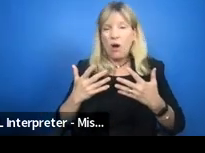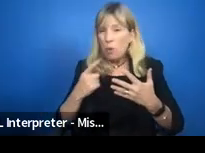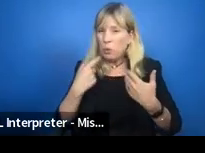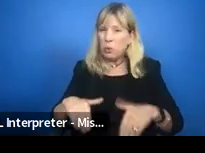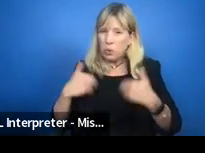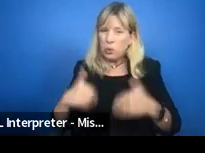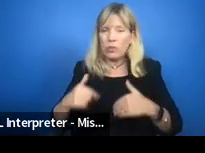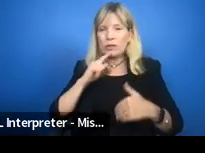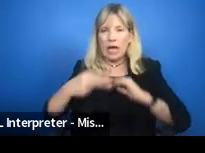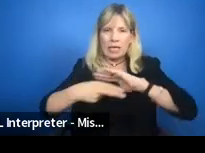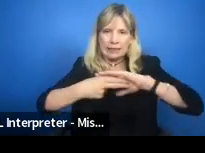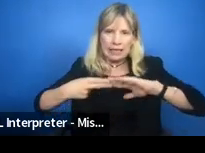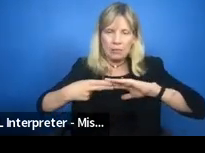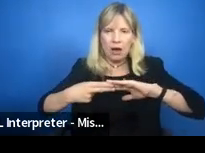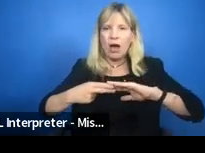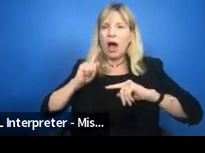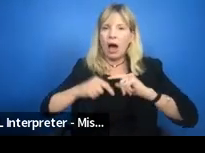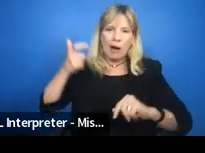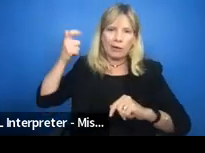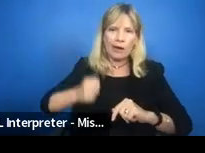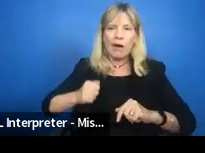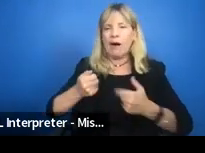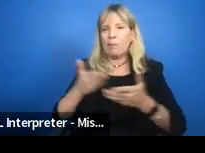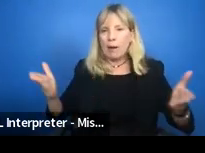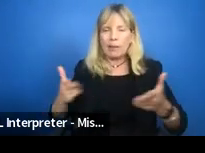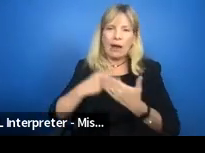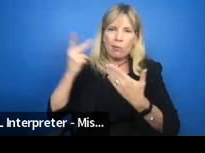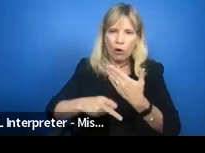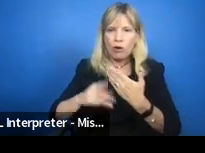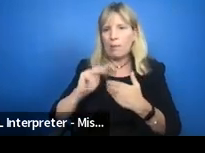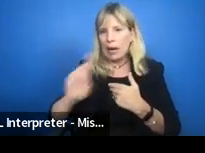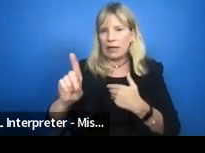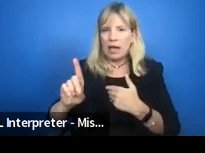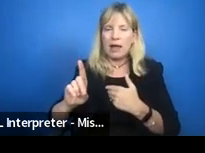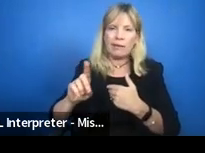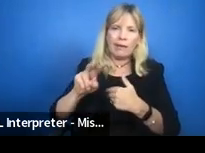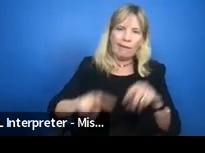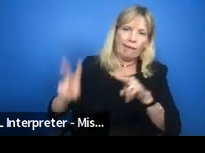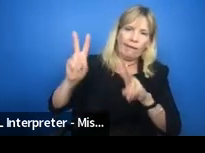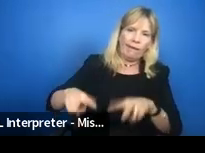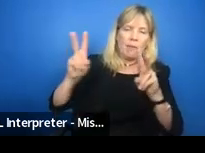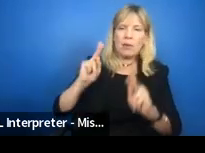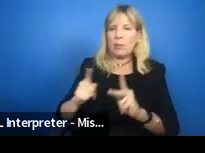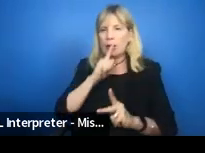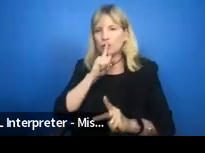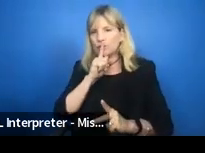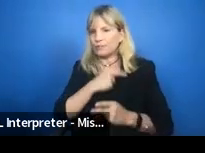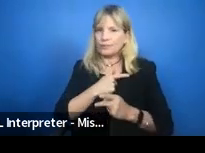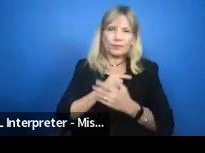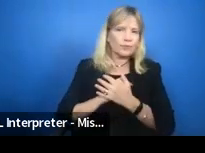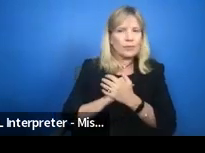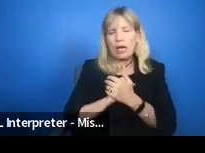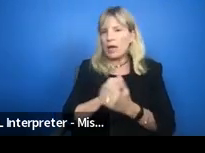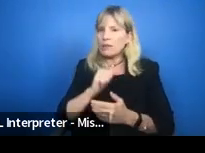heavy stigma around being on a public program like Medicaid still, and people may not put it out there that this is how